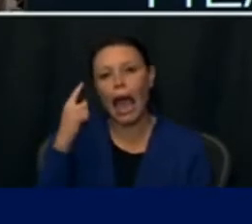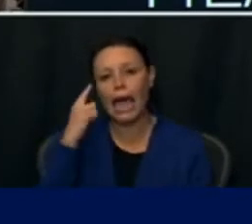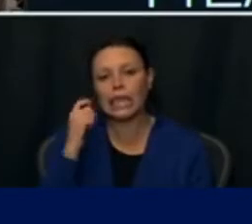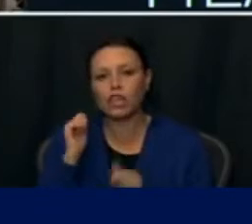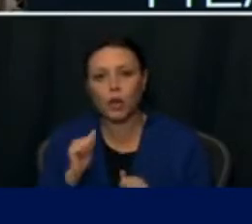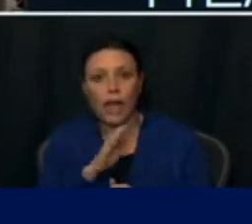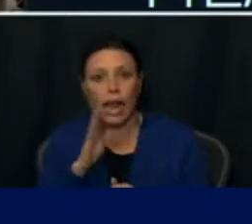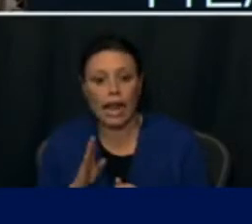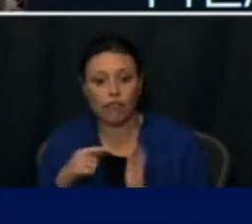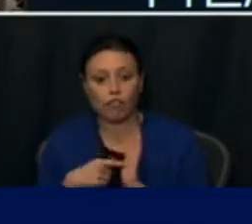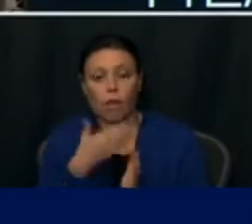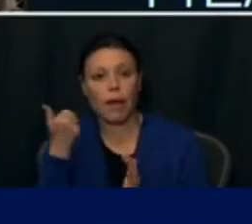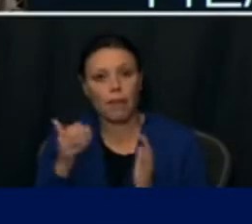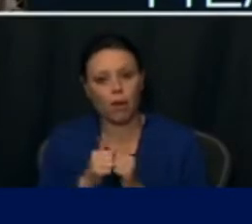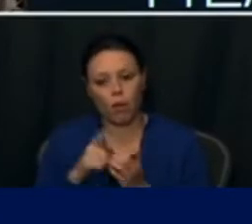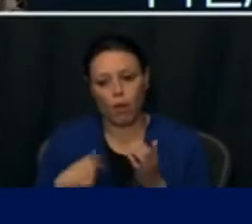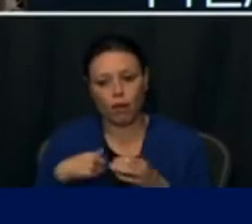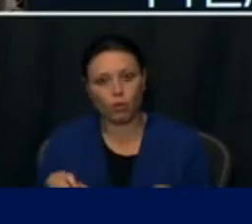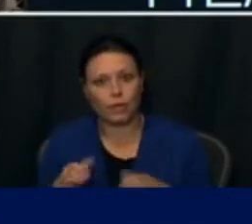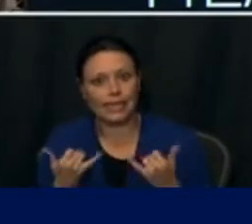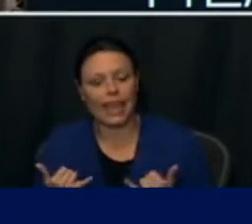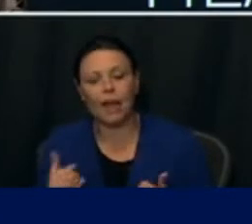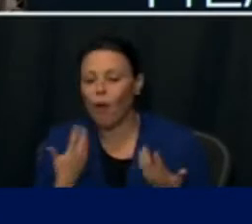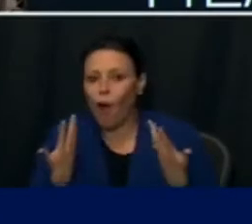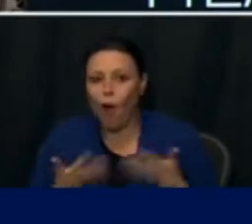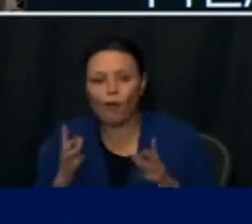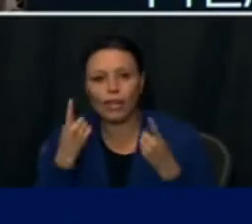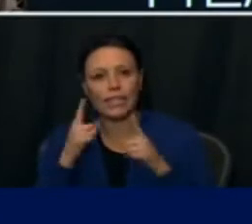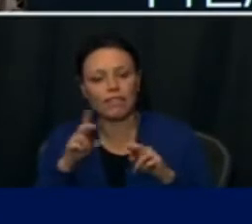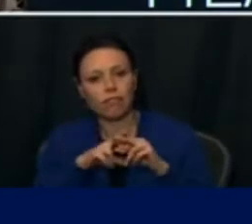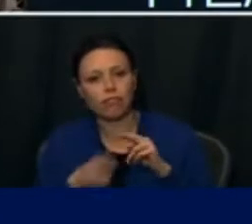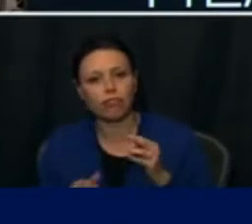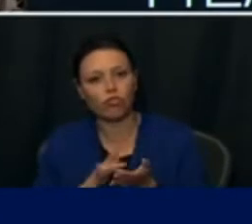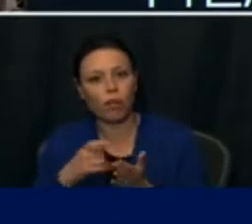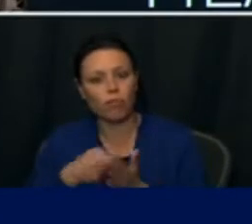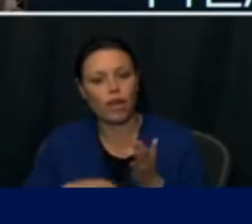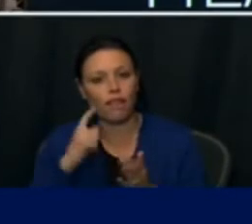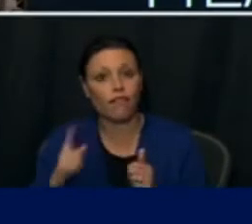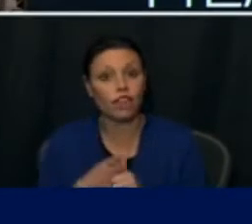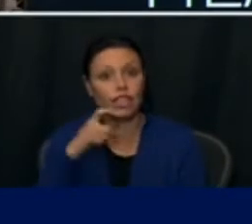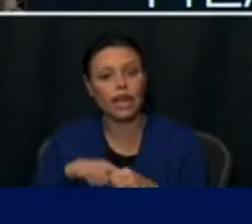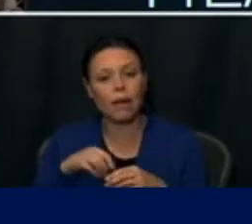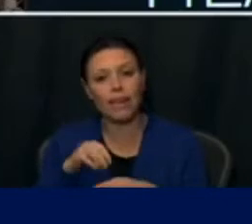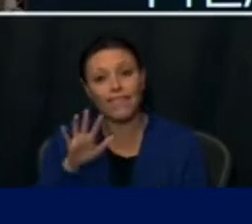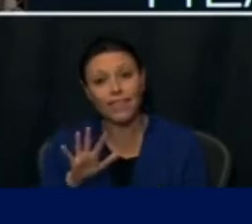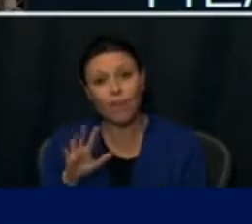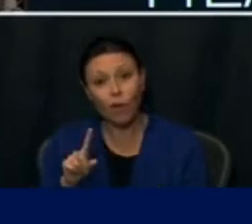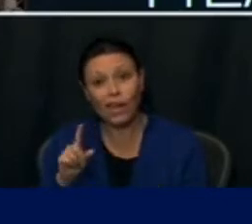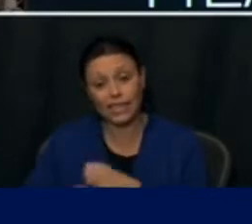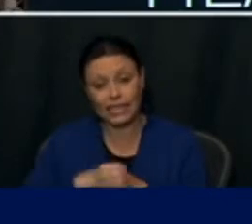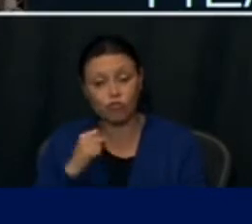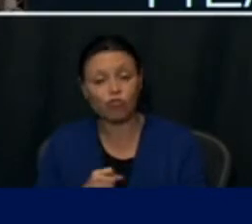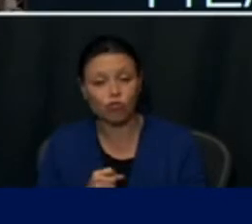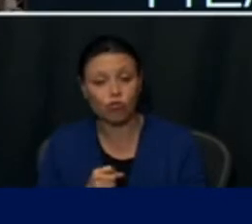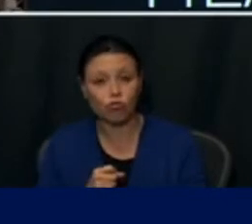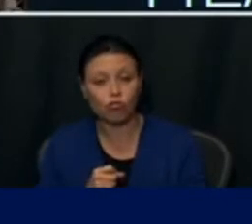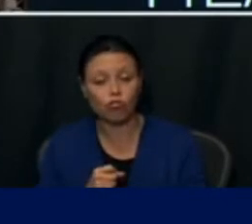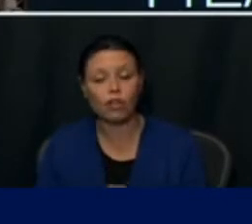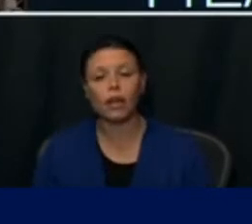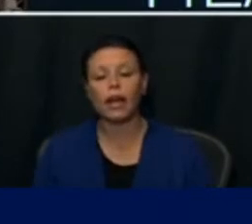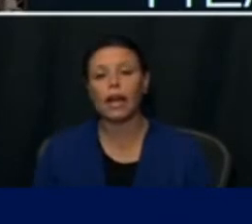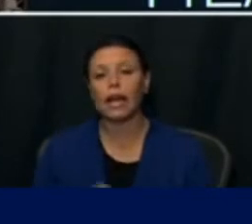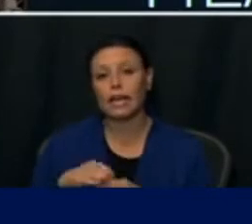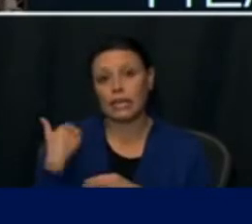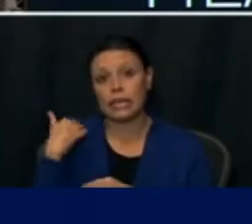it can never be shown better than what I'm doing today already we successfully lowered drug prices for the first time in 51 years in